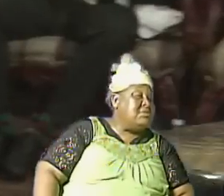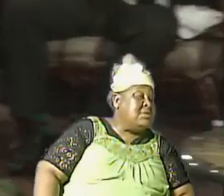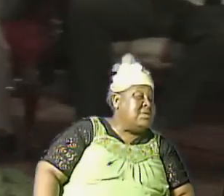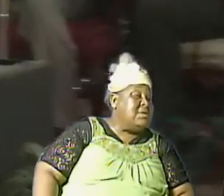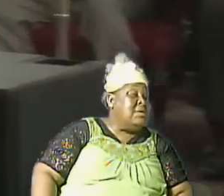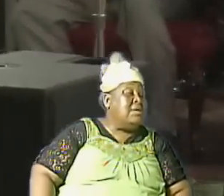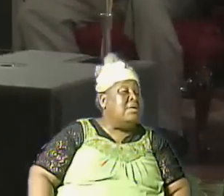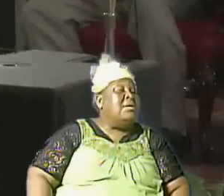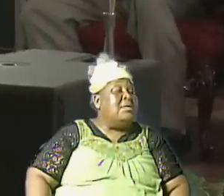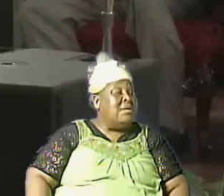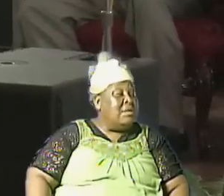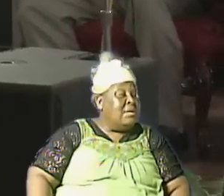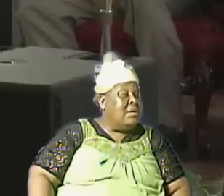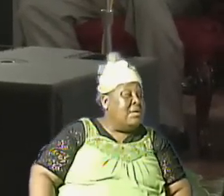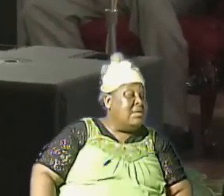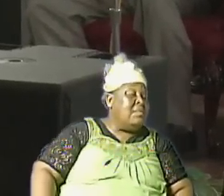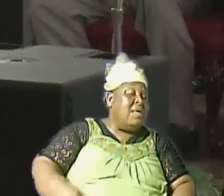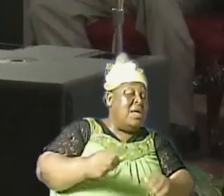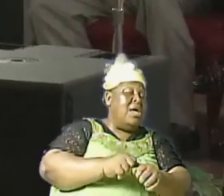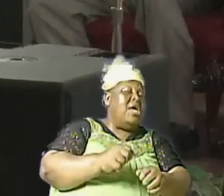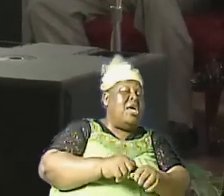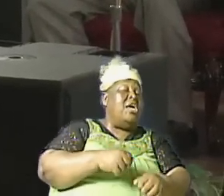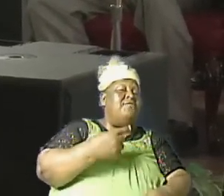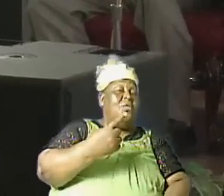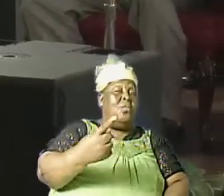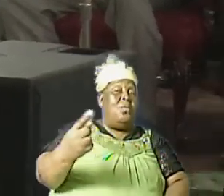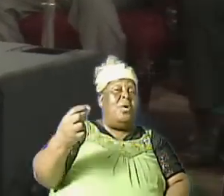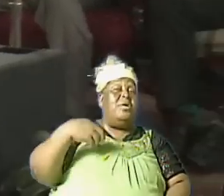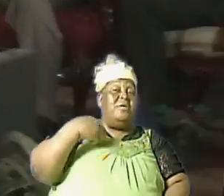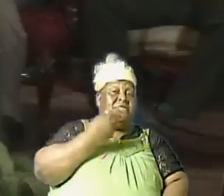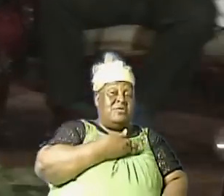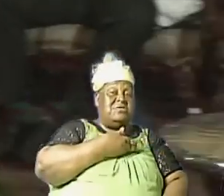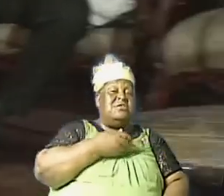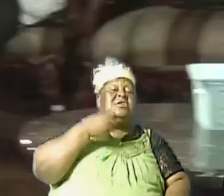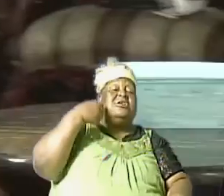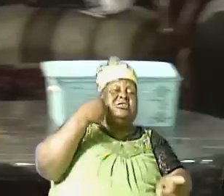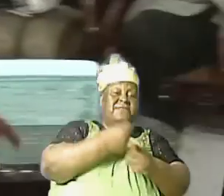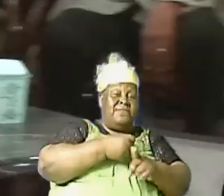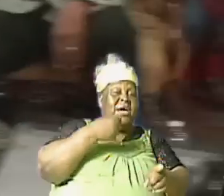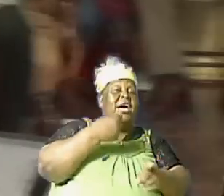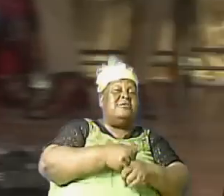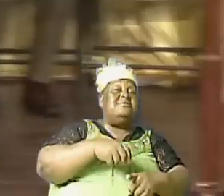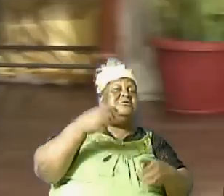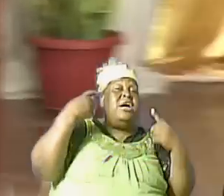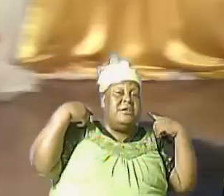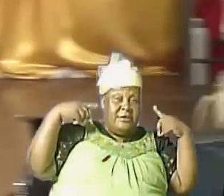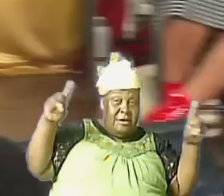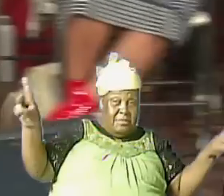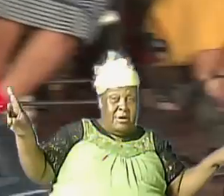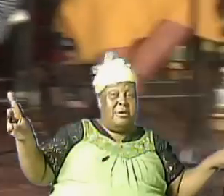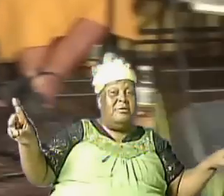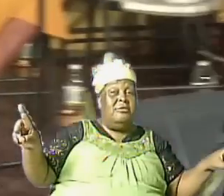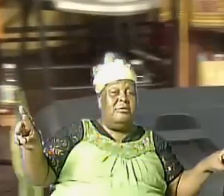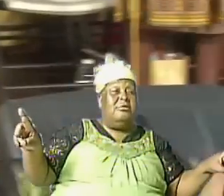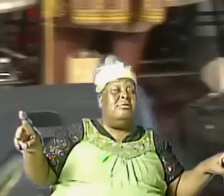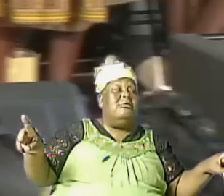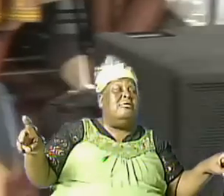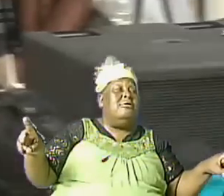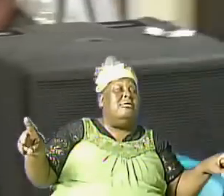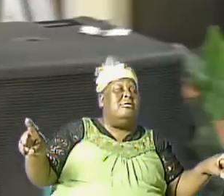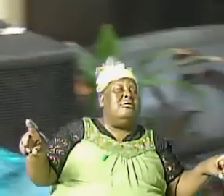Woo! Hallelujah. Every one of us is fighting a demon. But